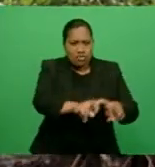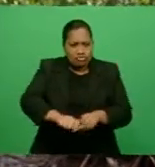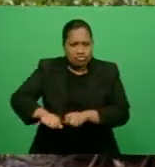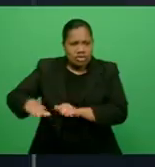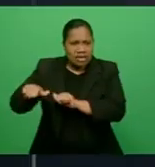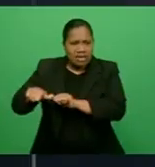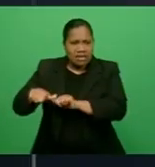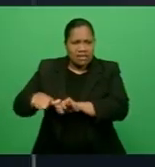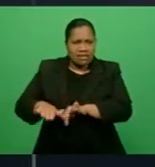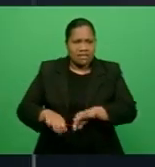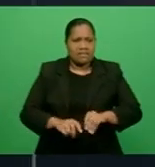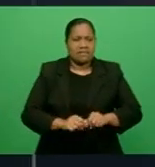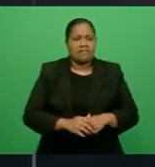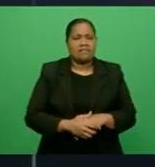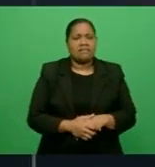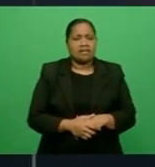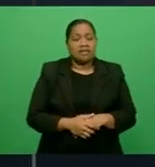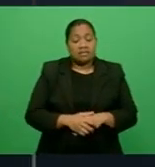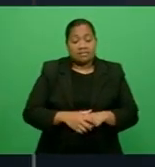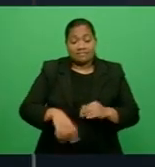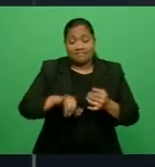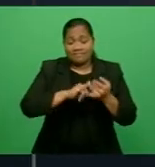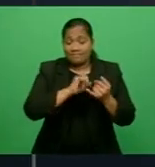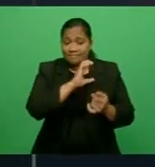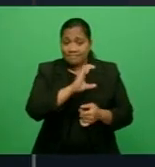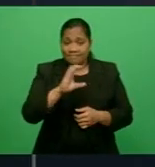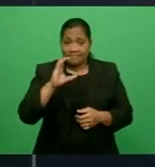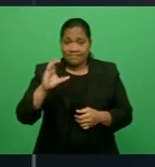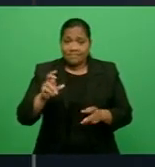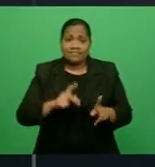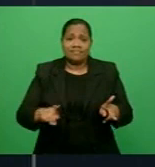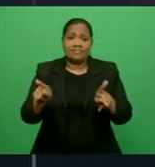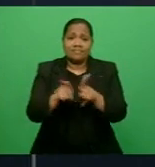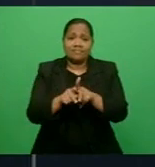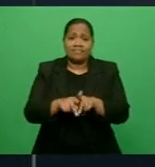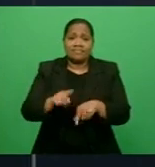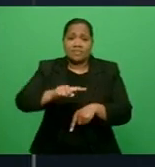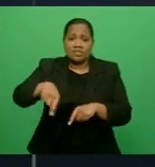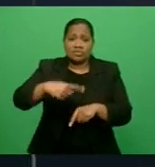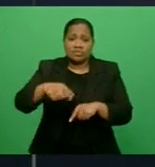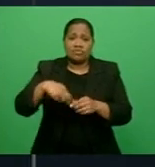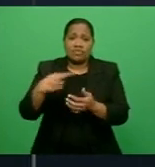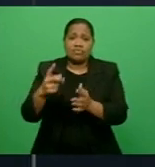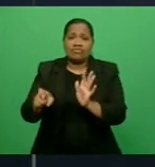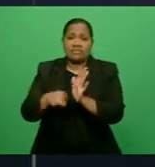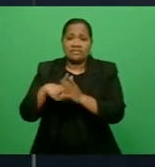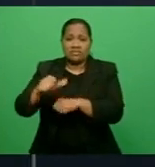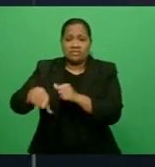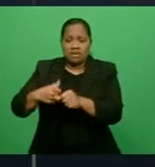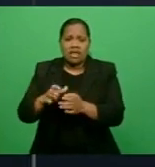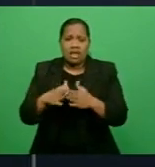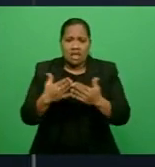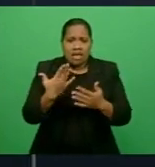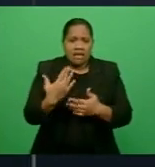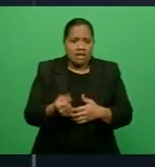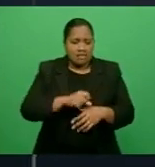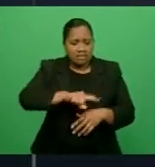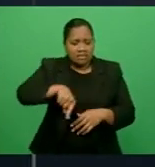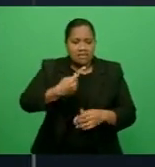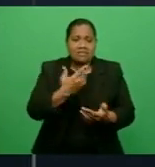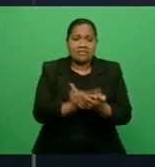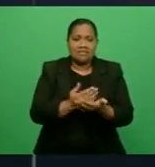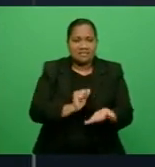FBC News. The Suva City Council, in partnership with the Suva Retailers Association, will be having a Suva on sale from October